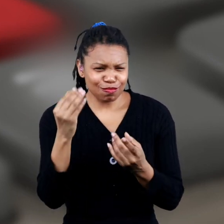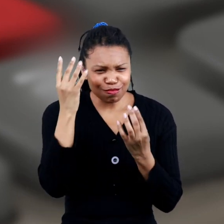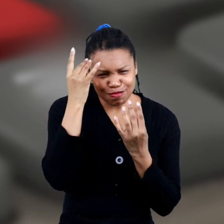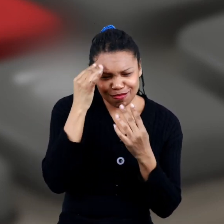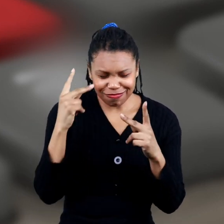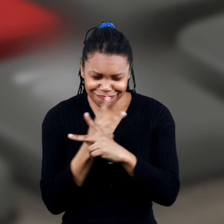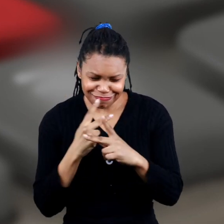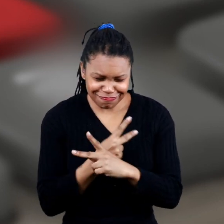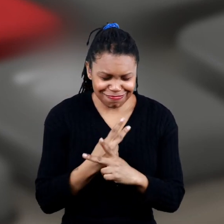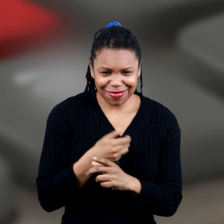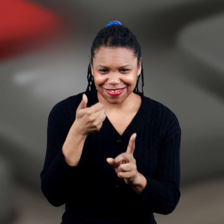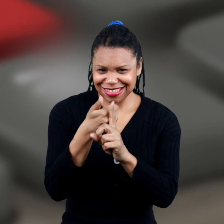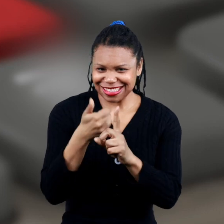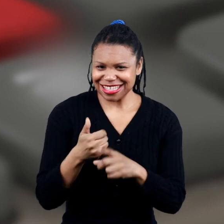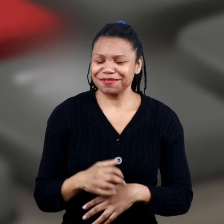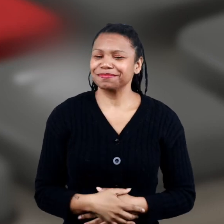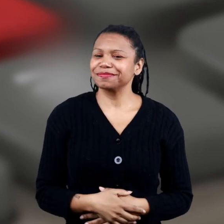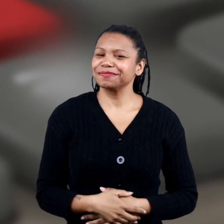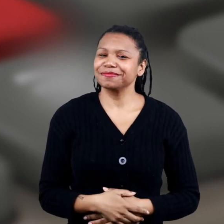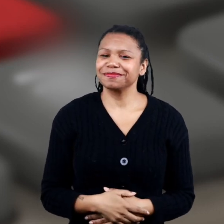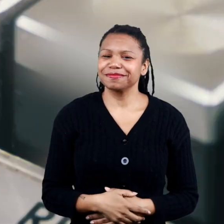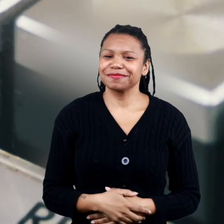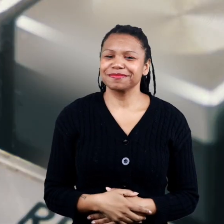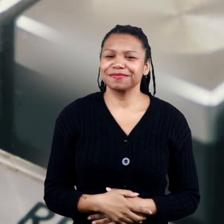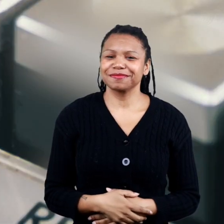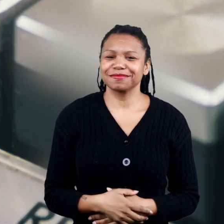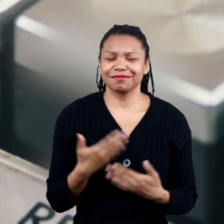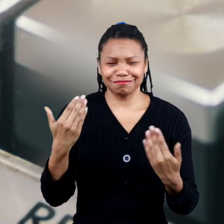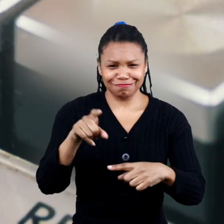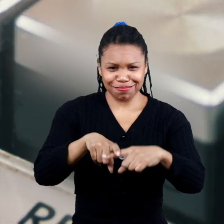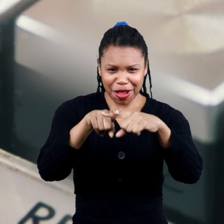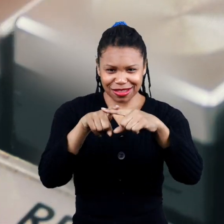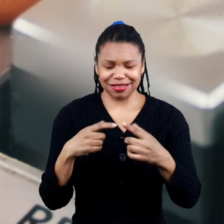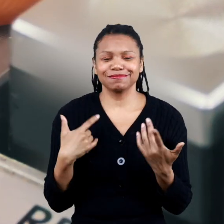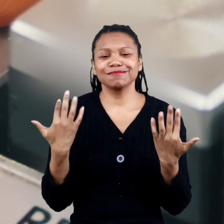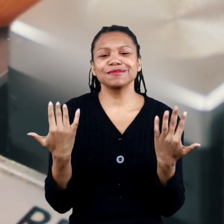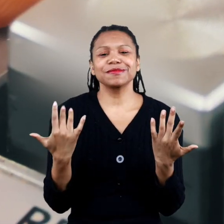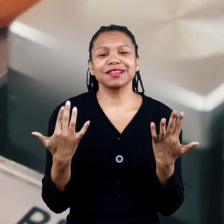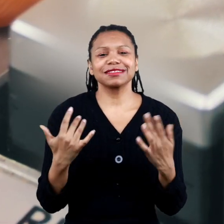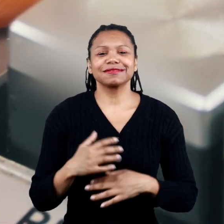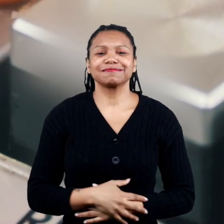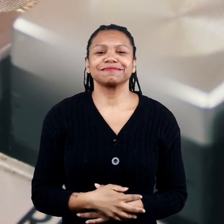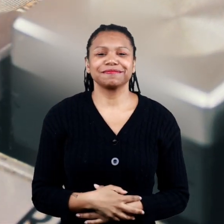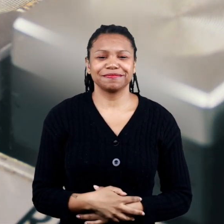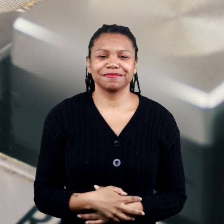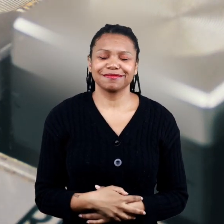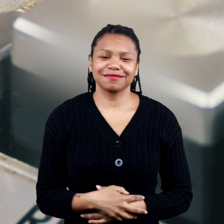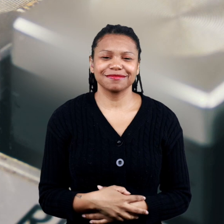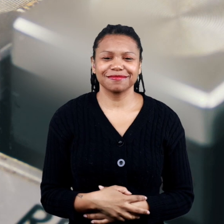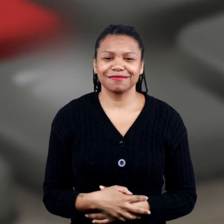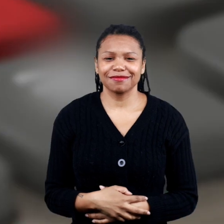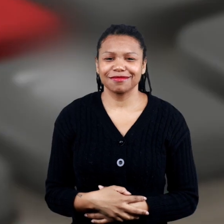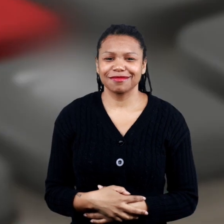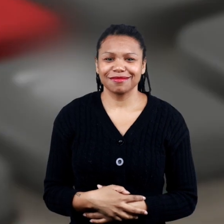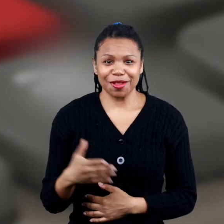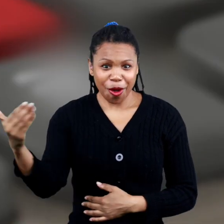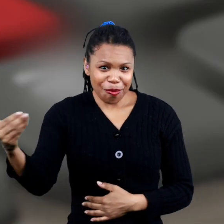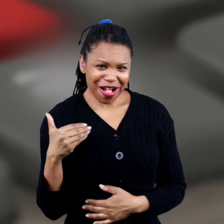to give you a minute to see if you can figure this one out for yourself. So go ahead and pause the video and see if you can get this one on your own.